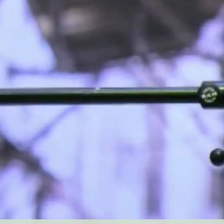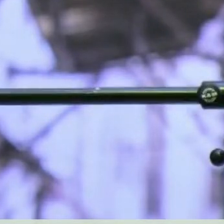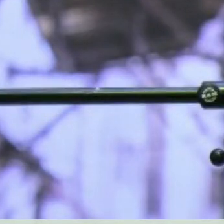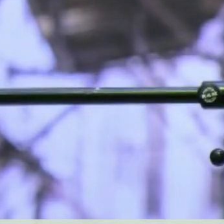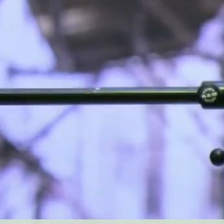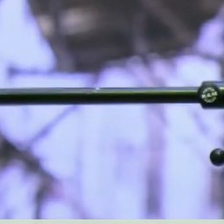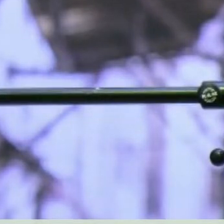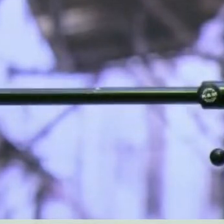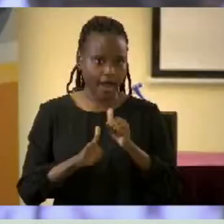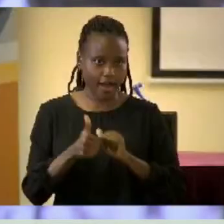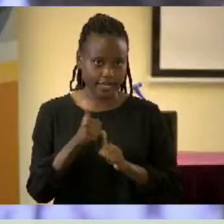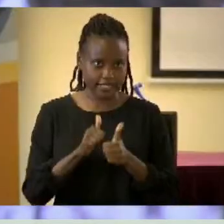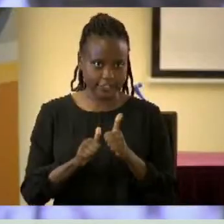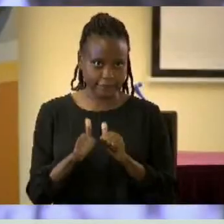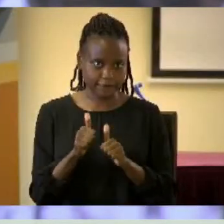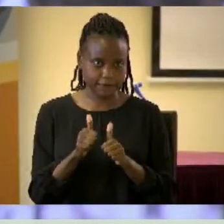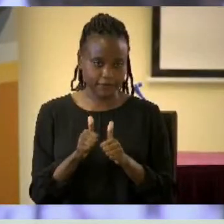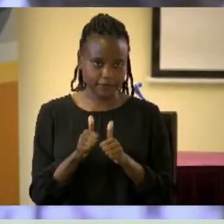active